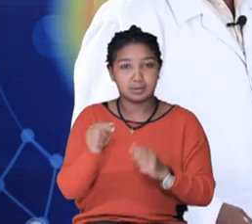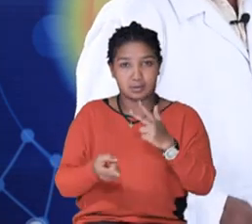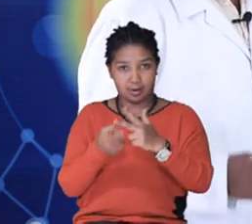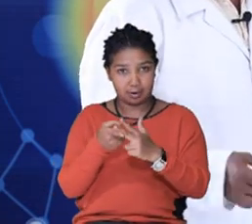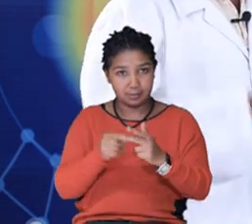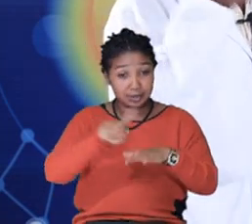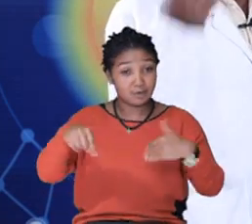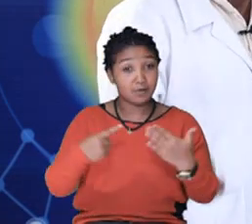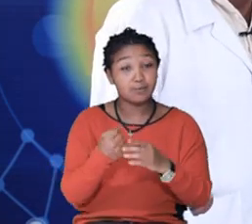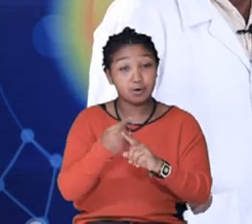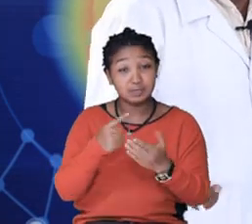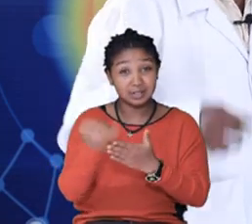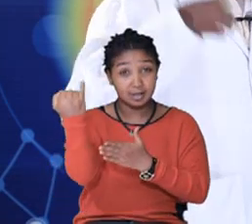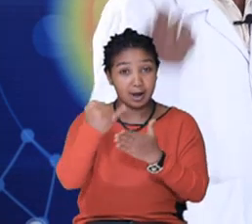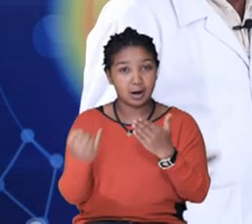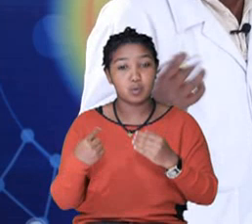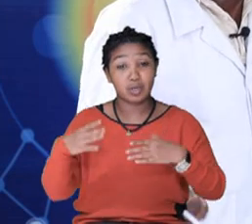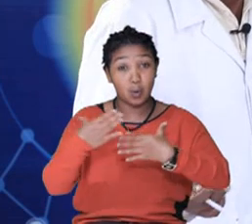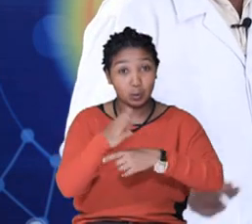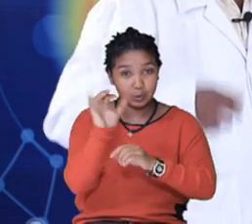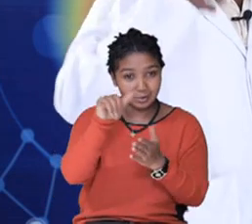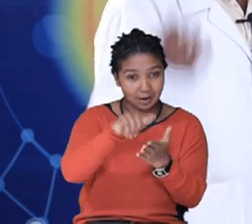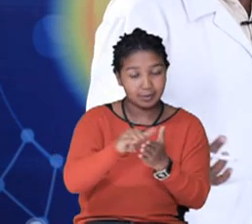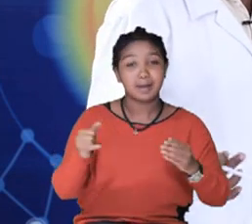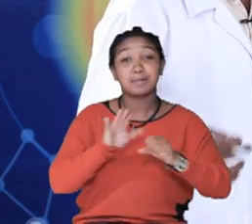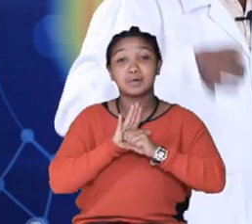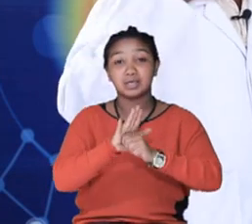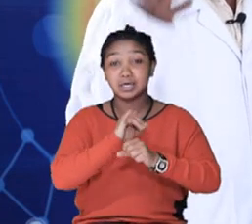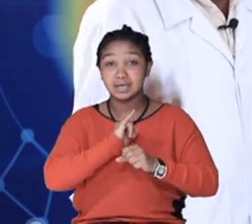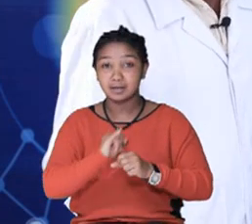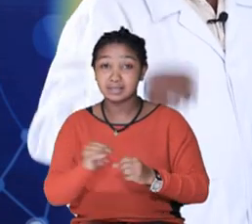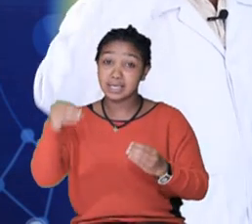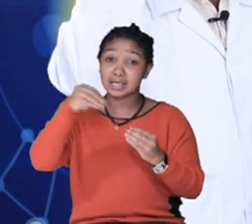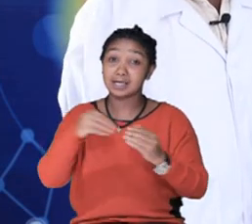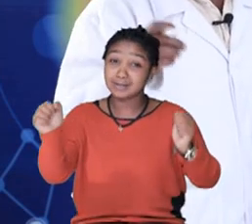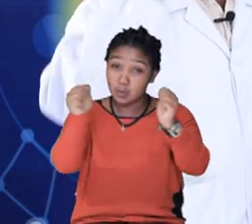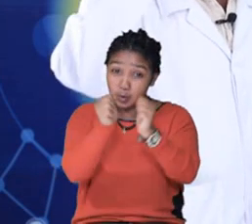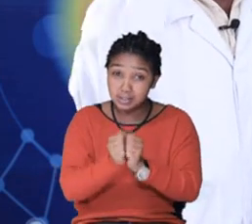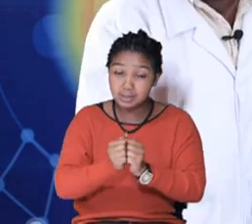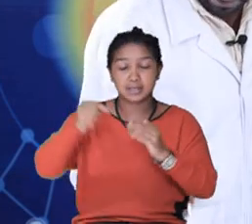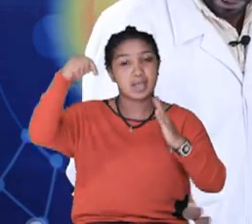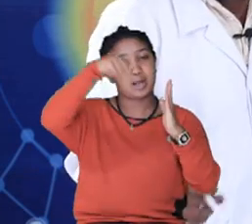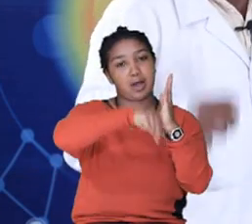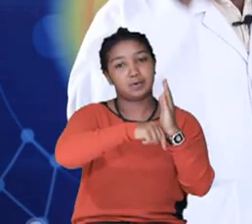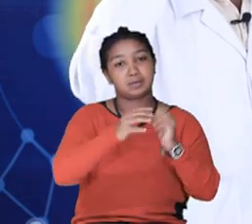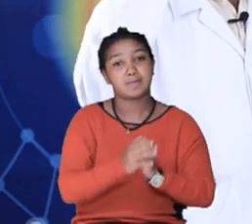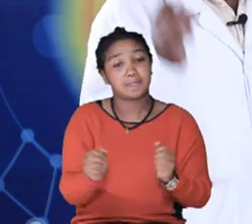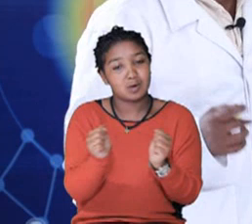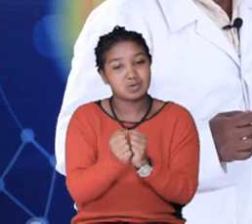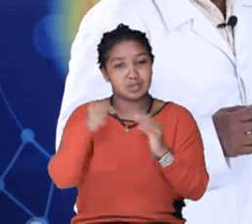3. Therefore, from this diagram, we conclude that pressure is increased with a depth.